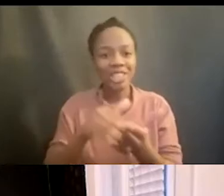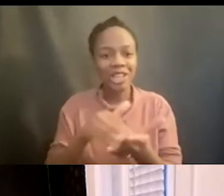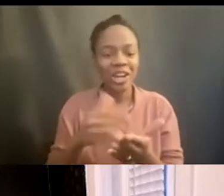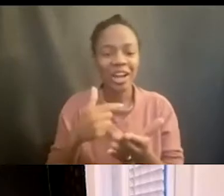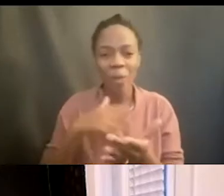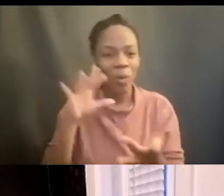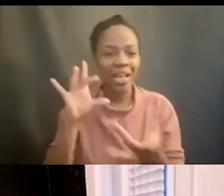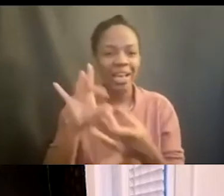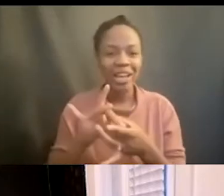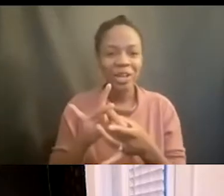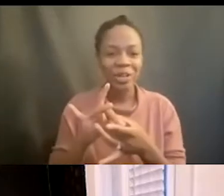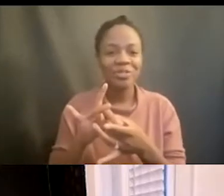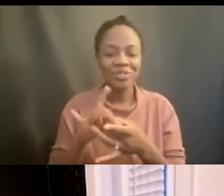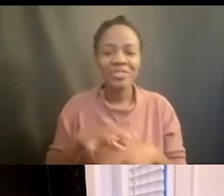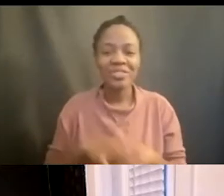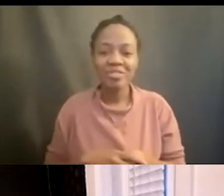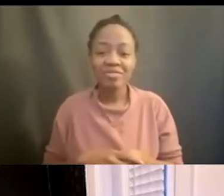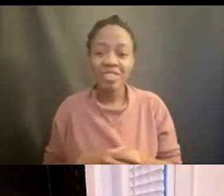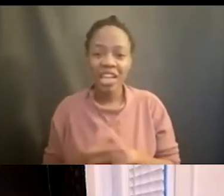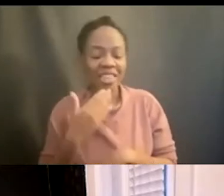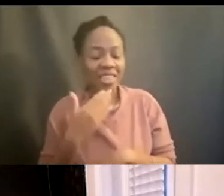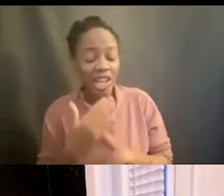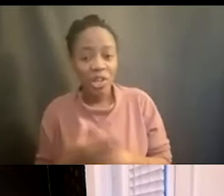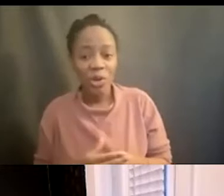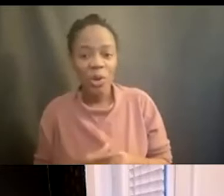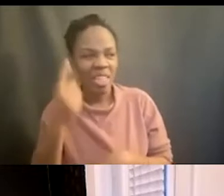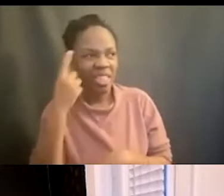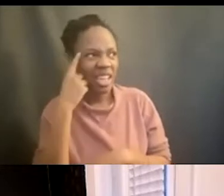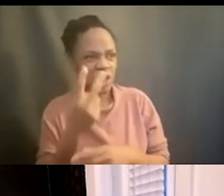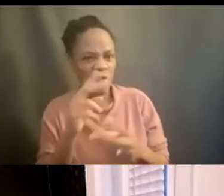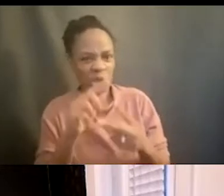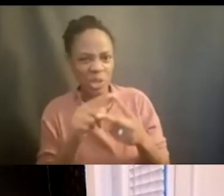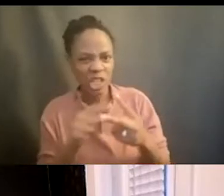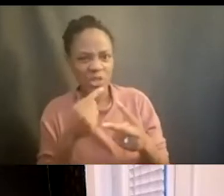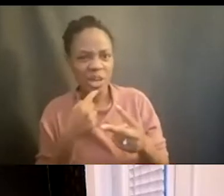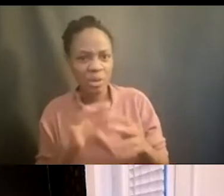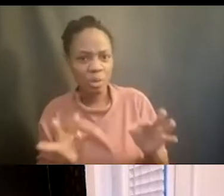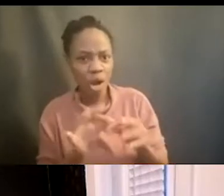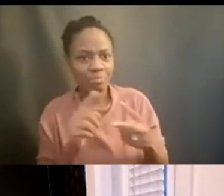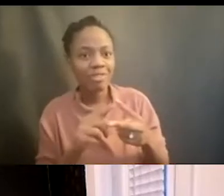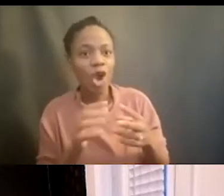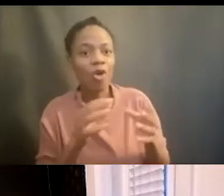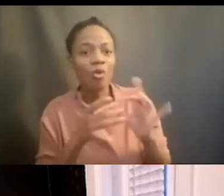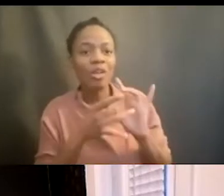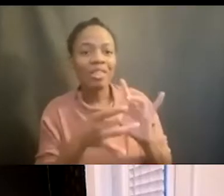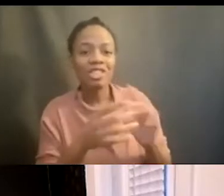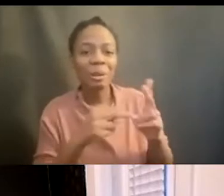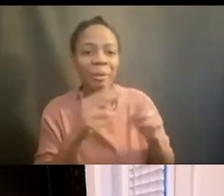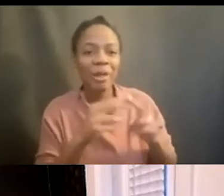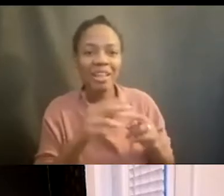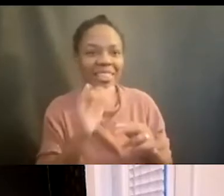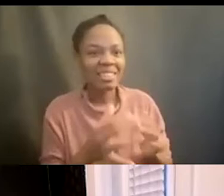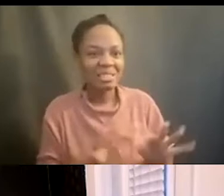Thank you, Marcos. I think two things that are really important that, I mean, everything's important, but one, relationship building is so important, right? In terms